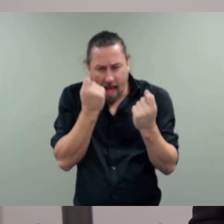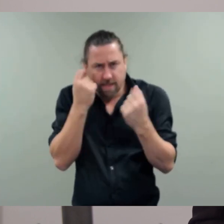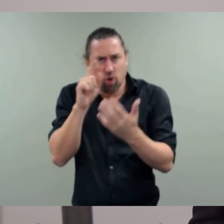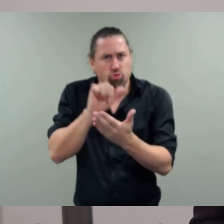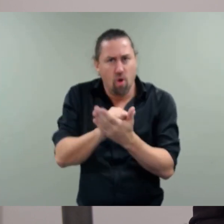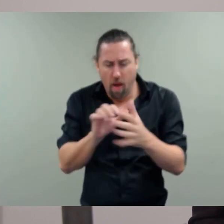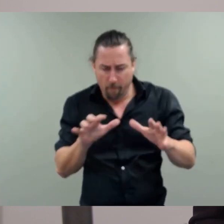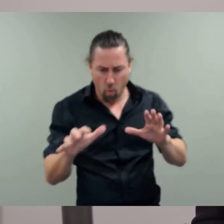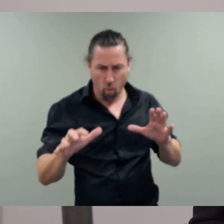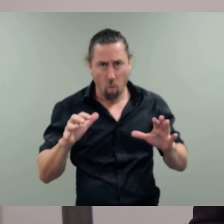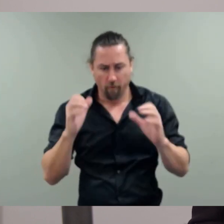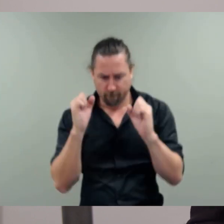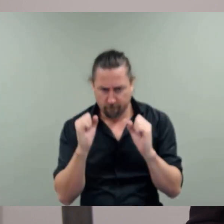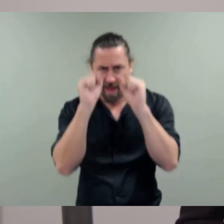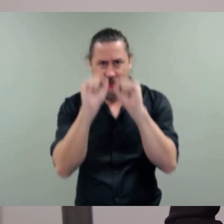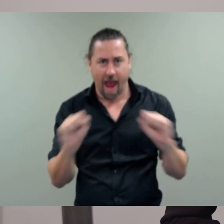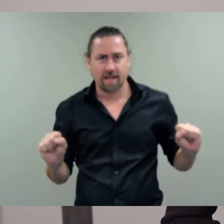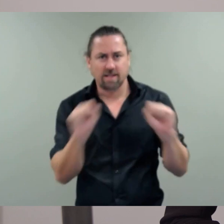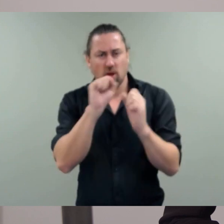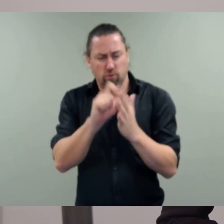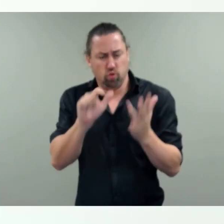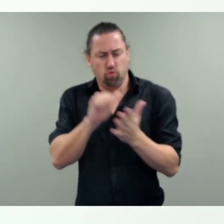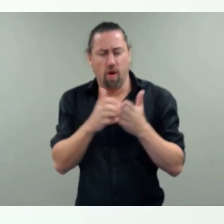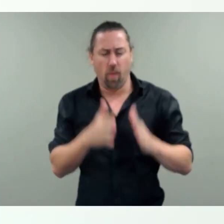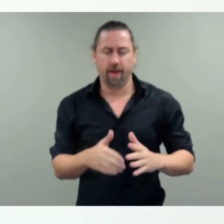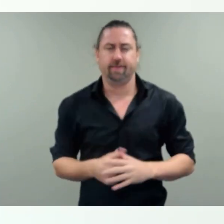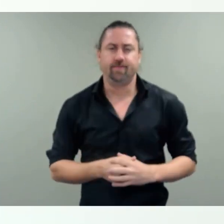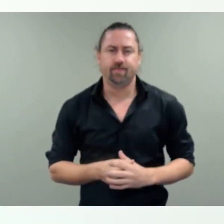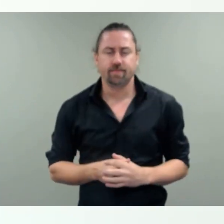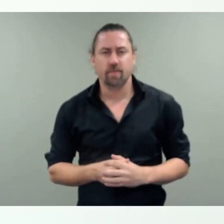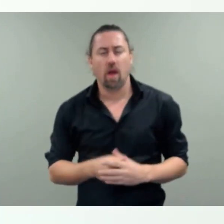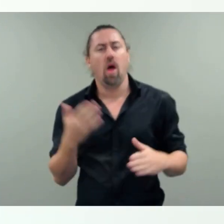the exercises and how to perform them correctly.